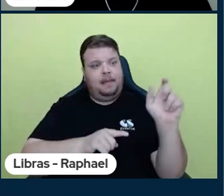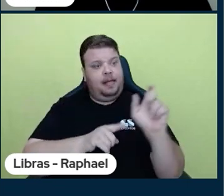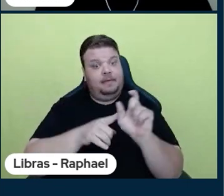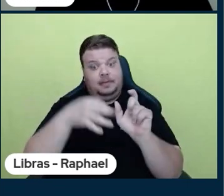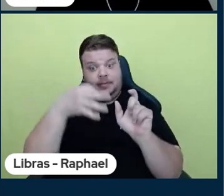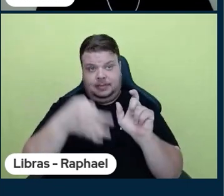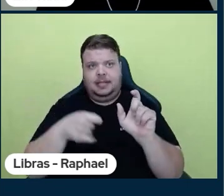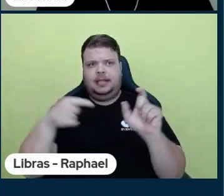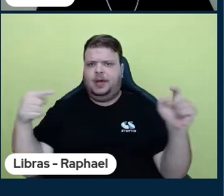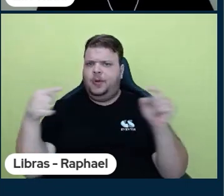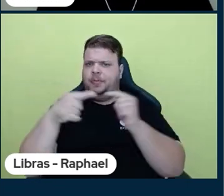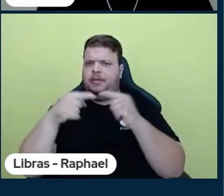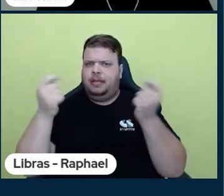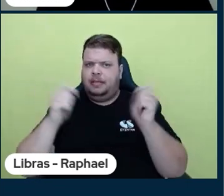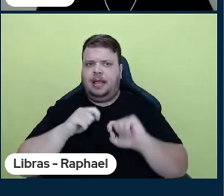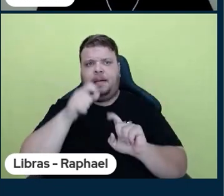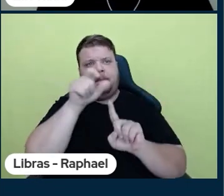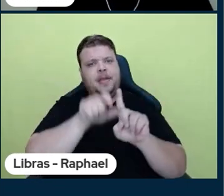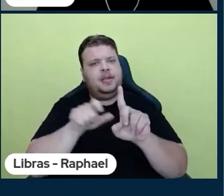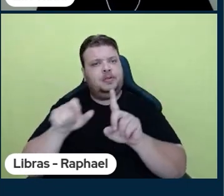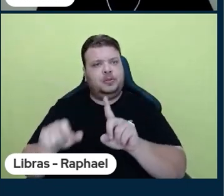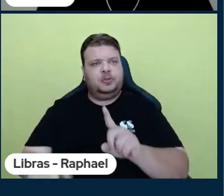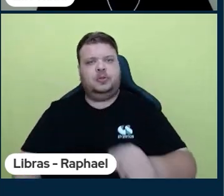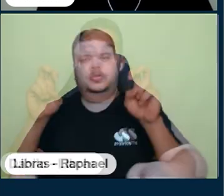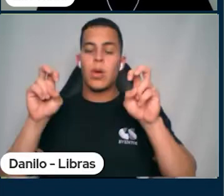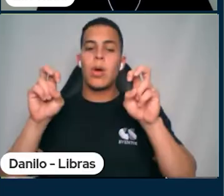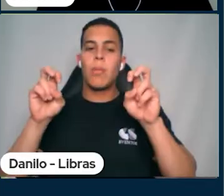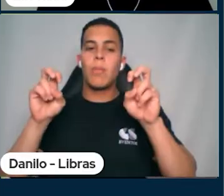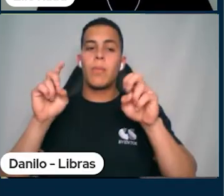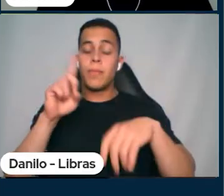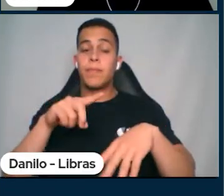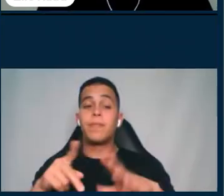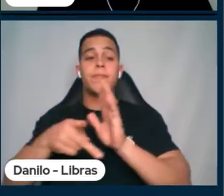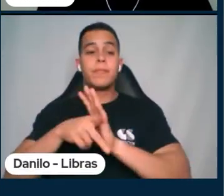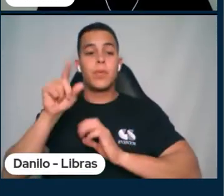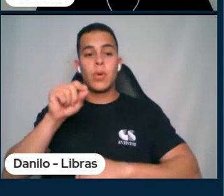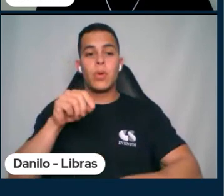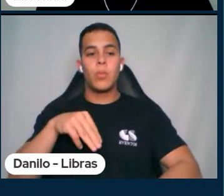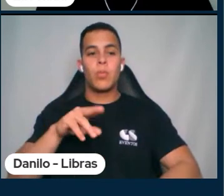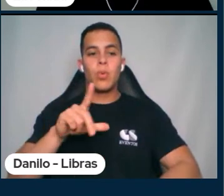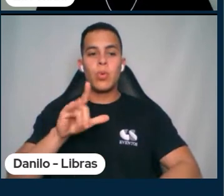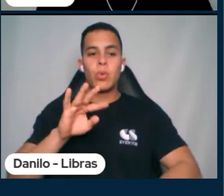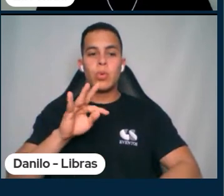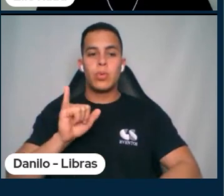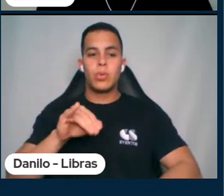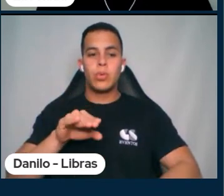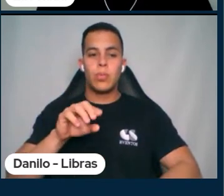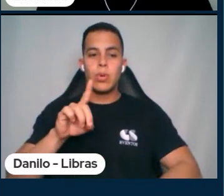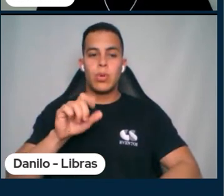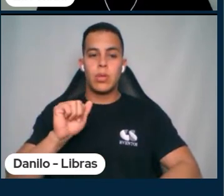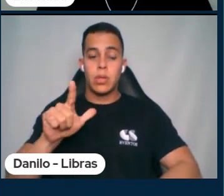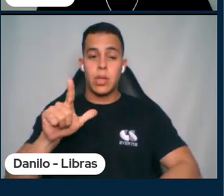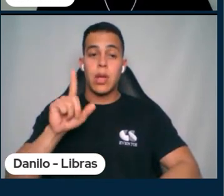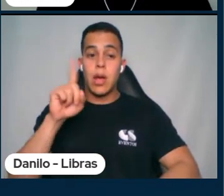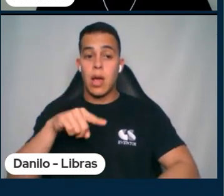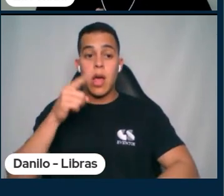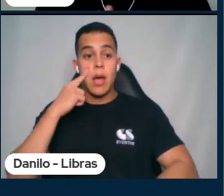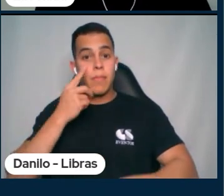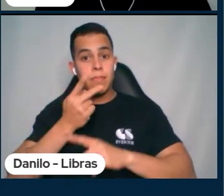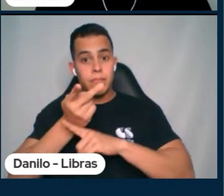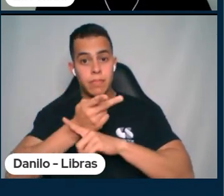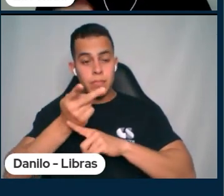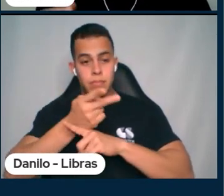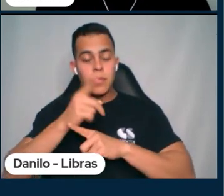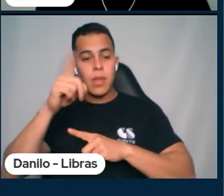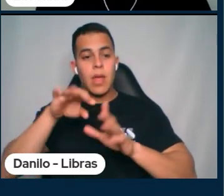topic that we addressed at WorldLift, which is multimodality, where we have a query that is made at the